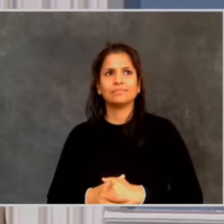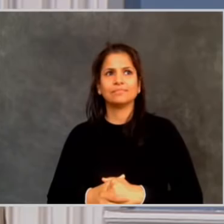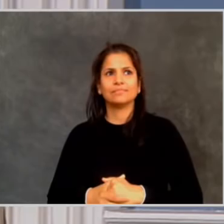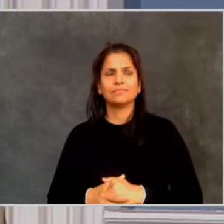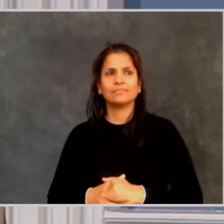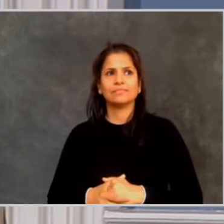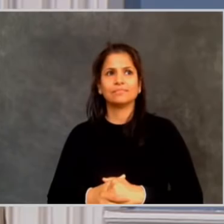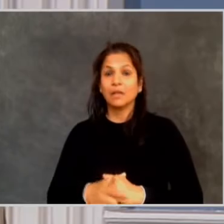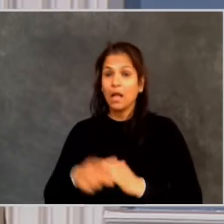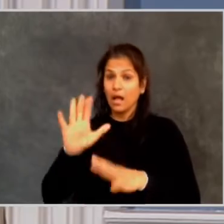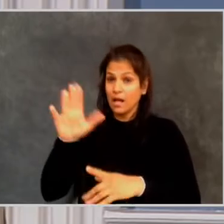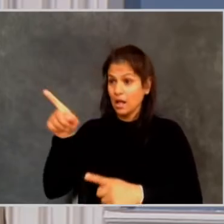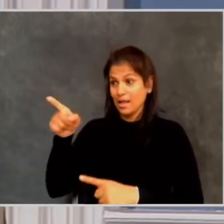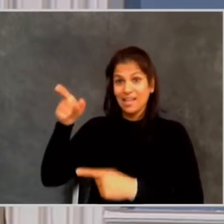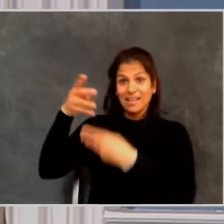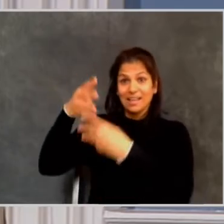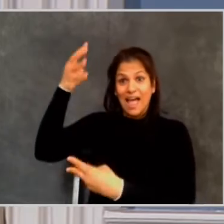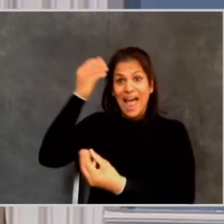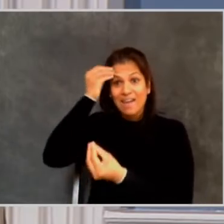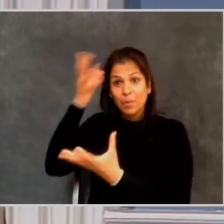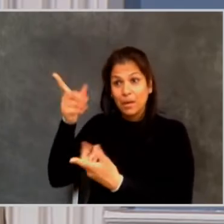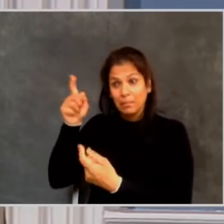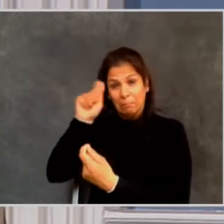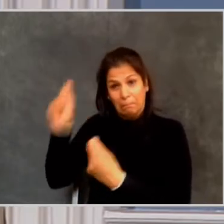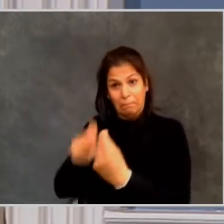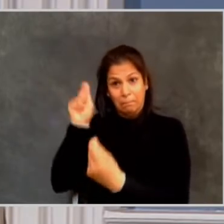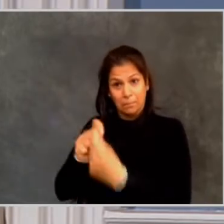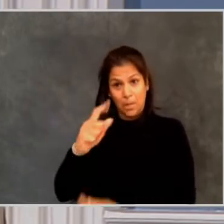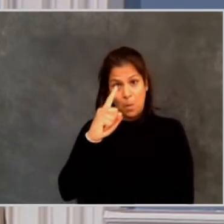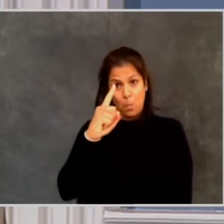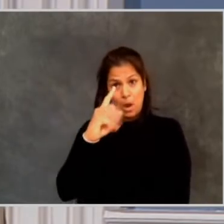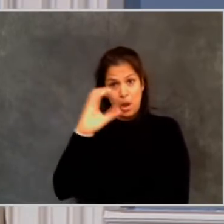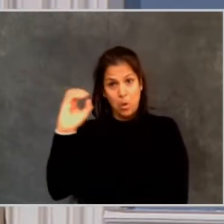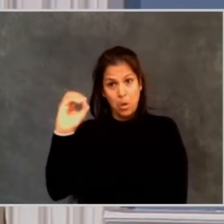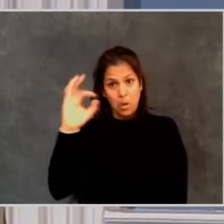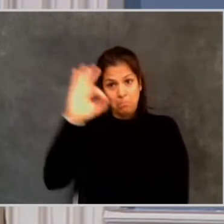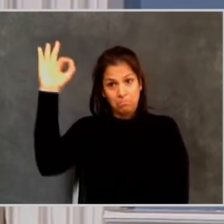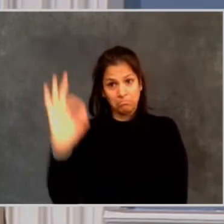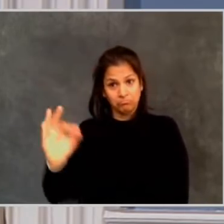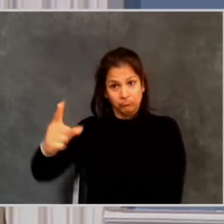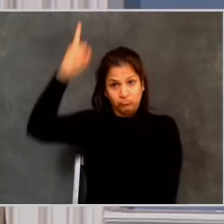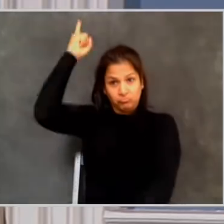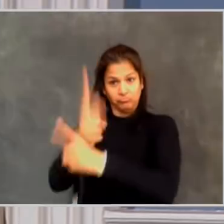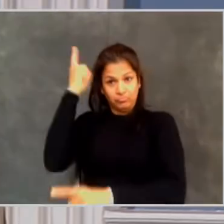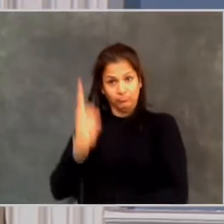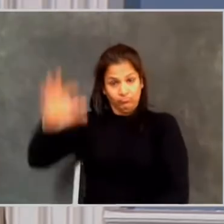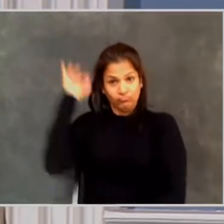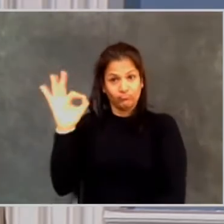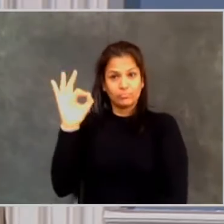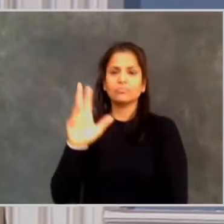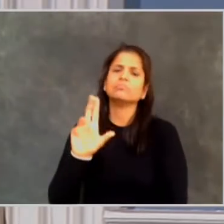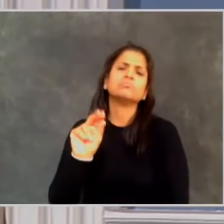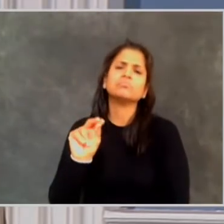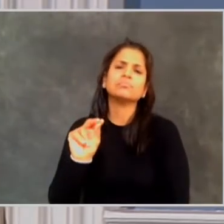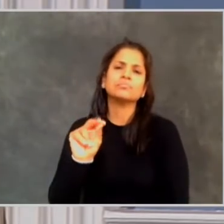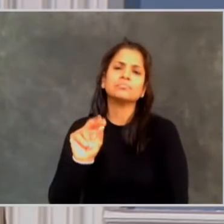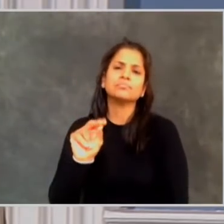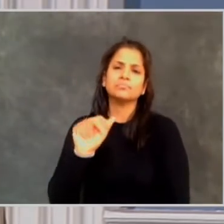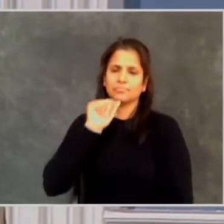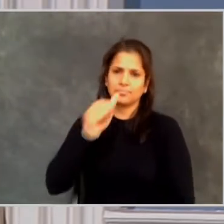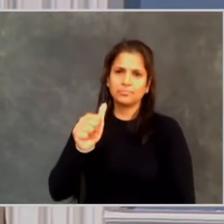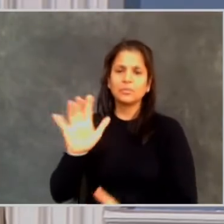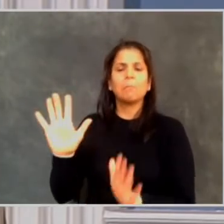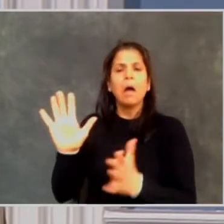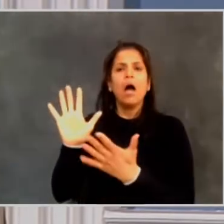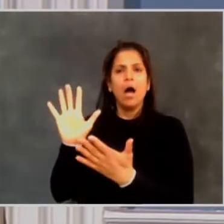racial demographics of, but again, it is an ongoing effort in collaboration with the state as